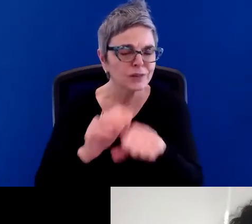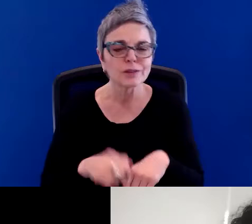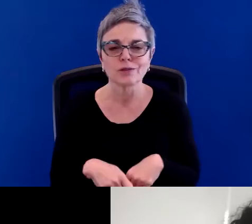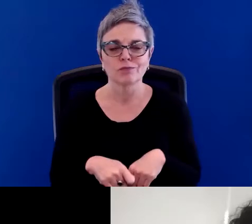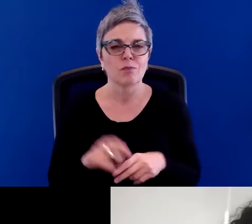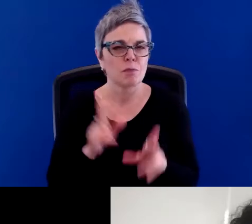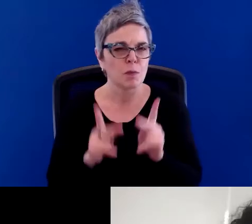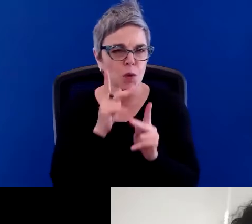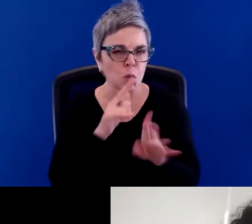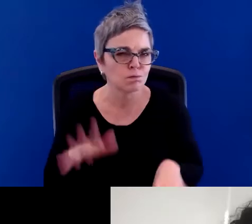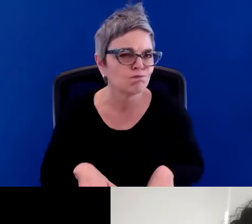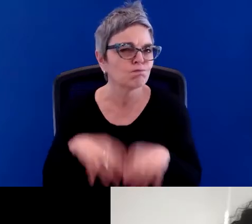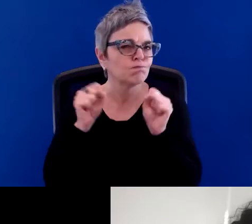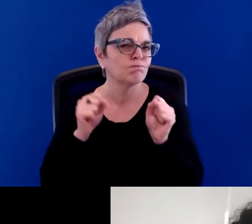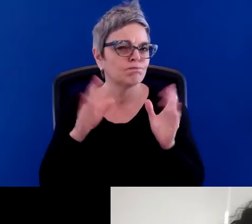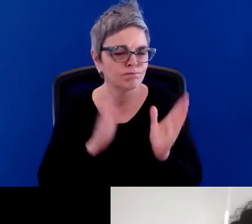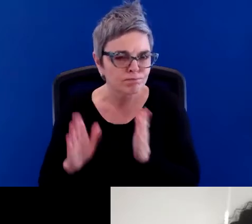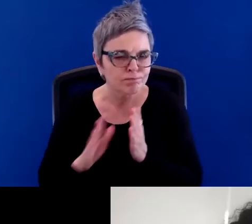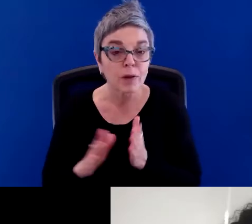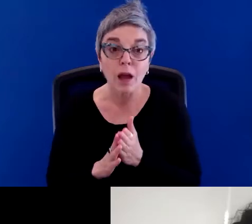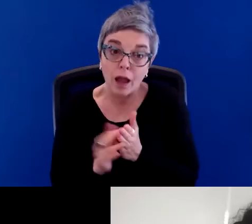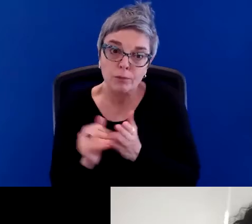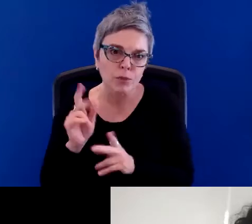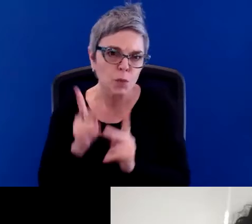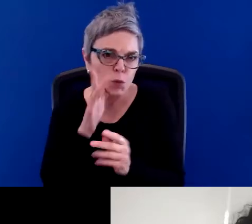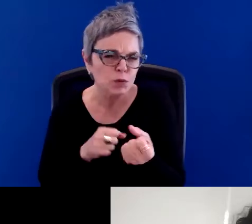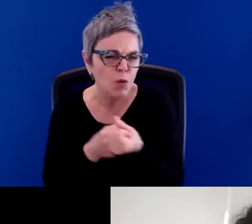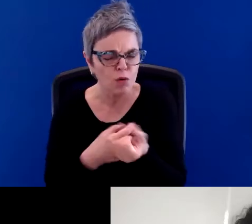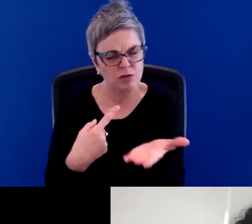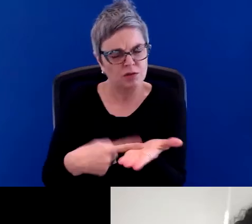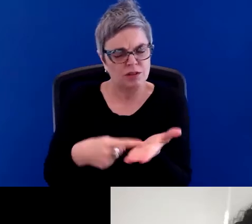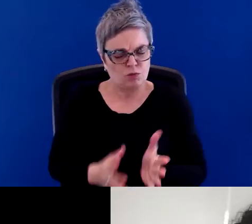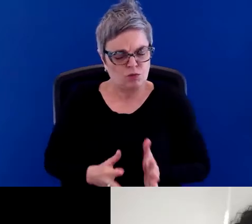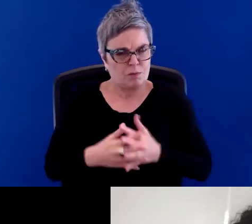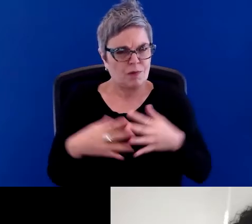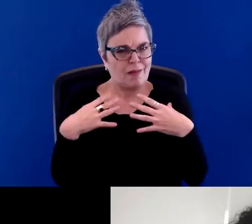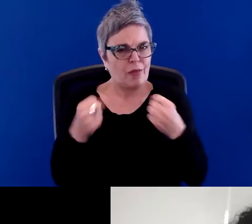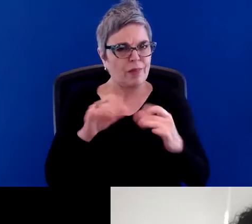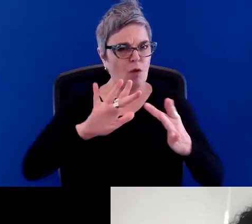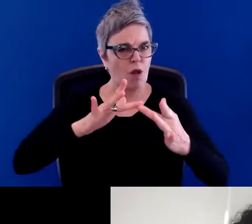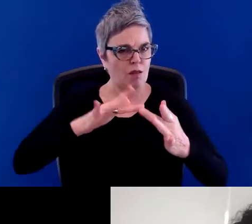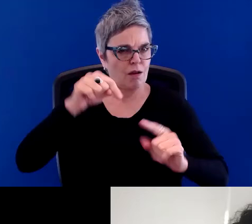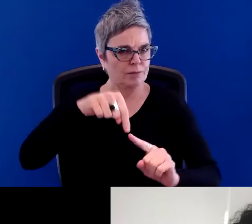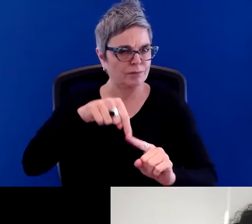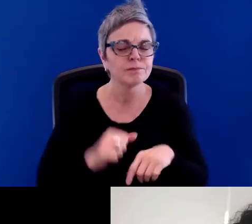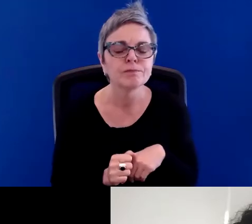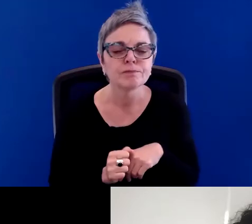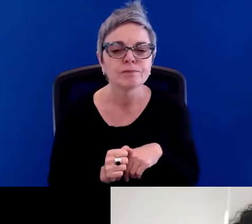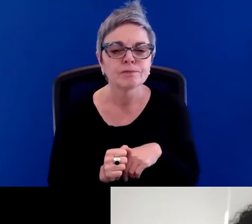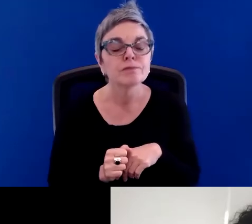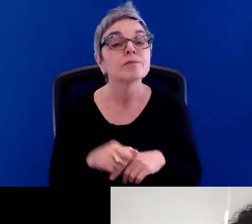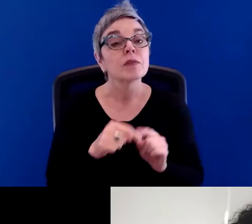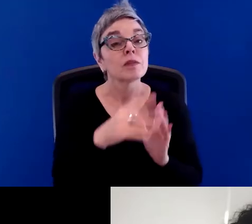supporters talk about reproductive health in online spaces. This particular chapter is part of a larger body of